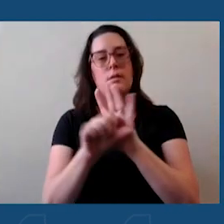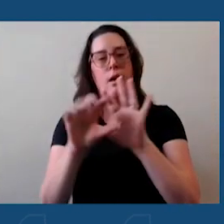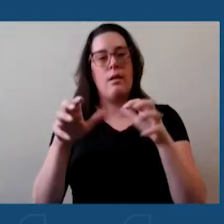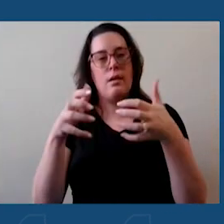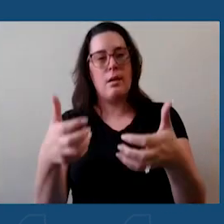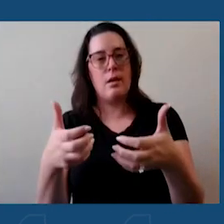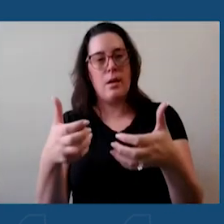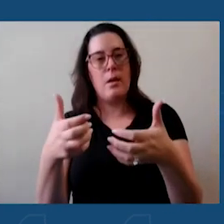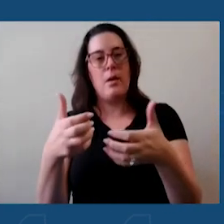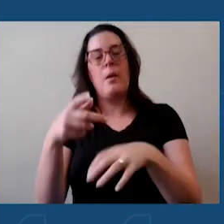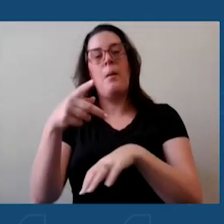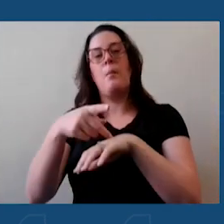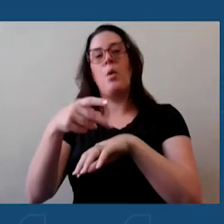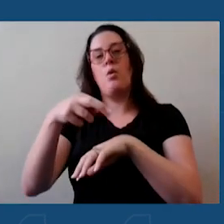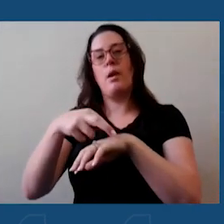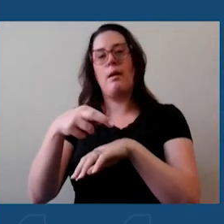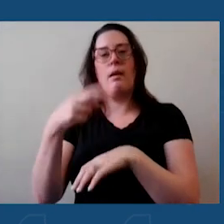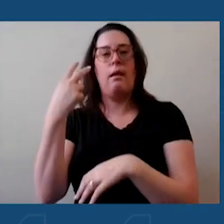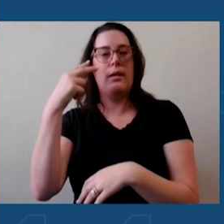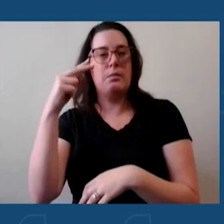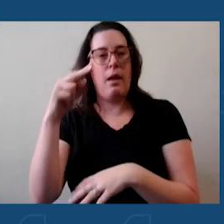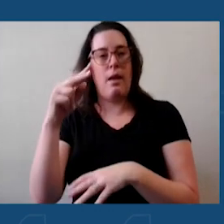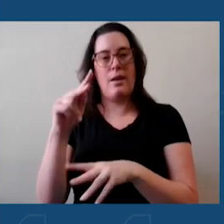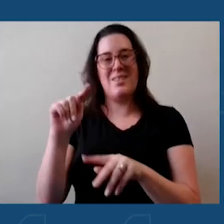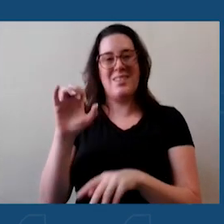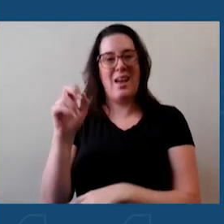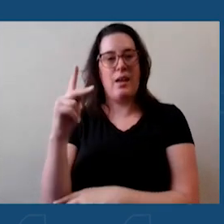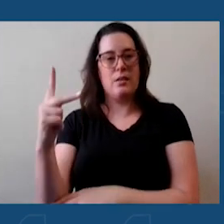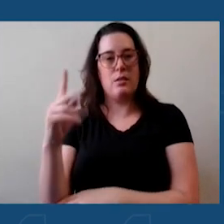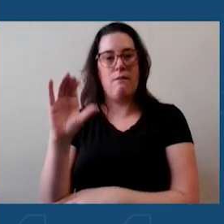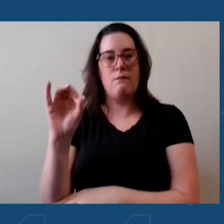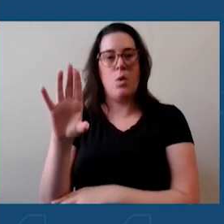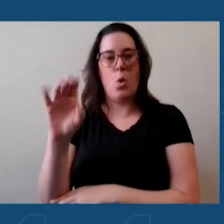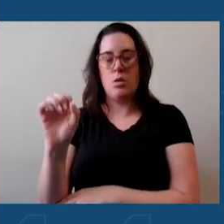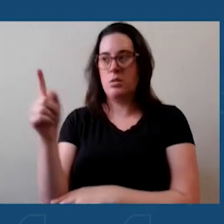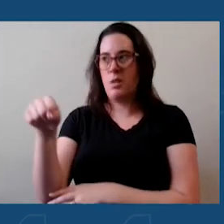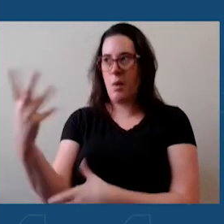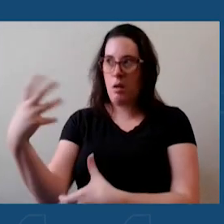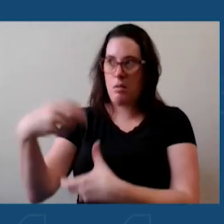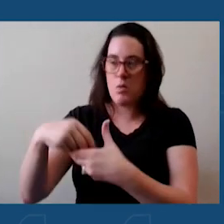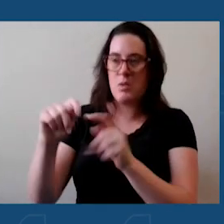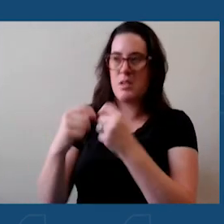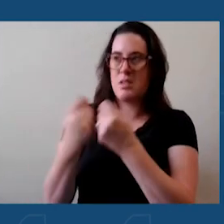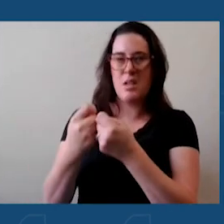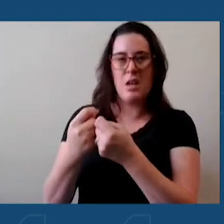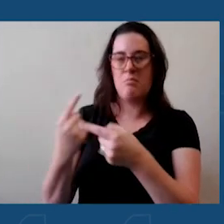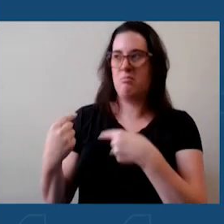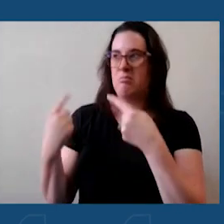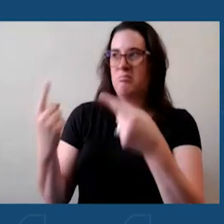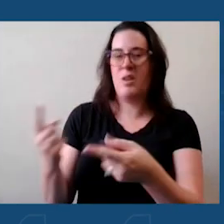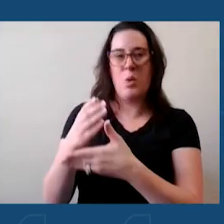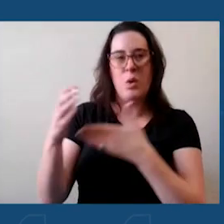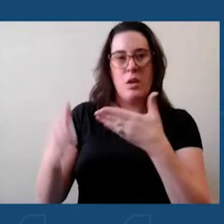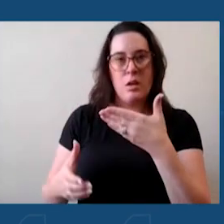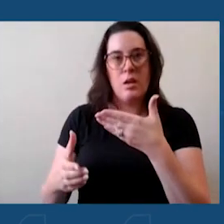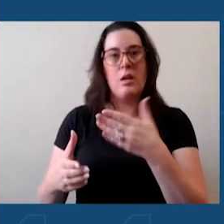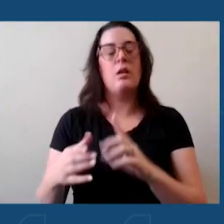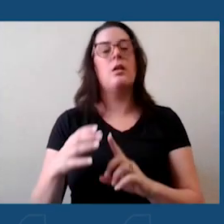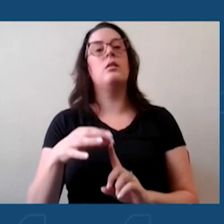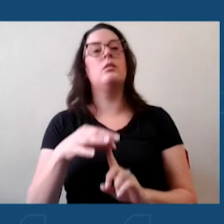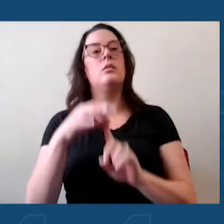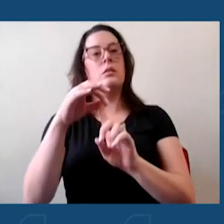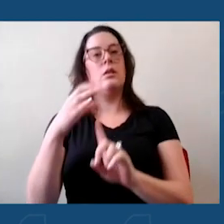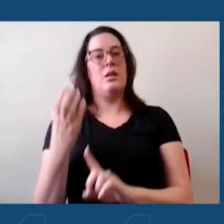Hispanic Task Force. They have been so engaged with our team throughout the weekend, especially Chairwoman Maritza